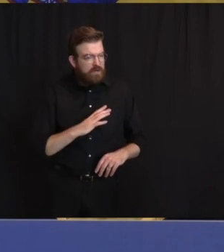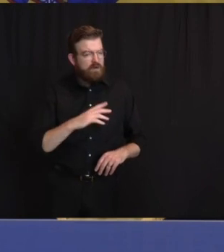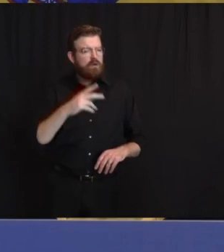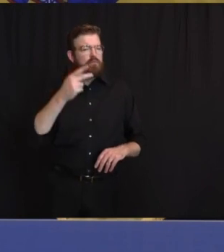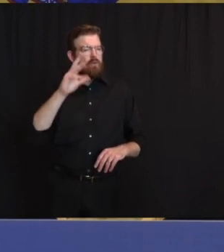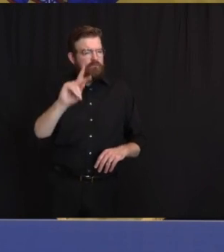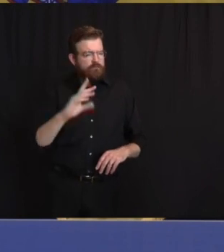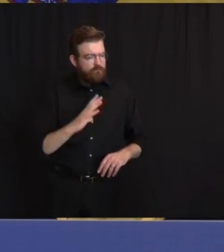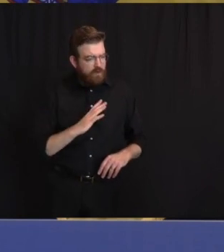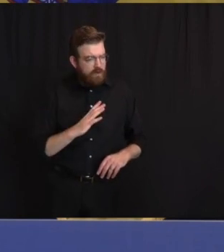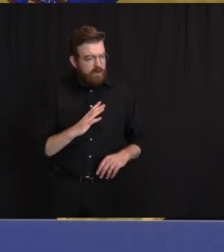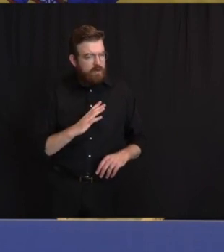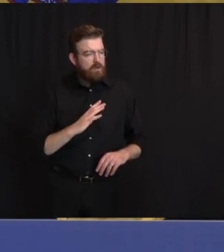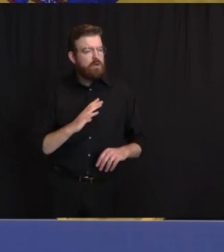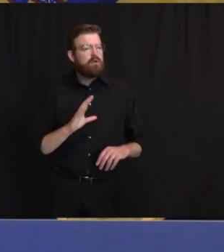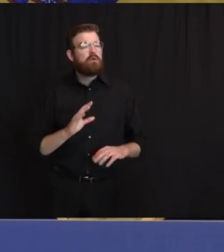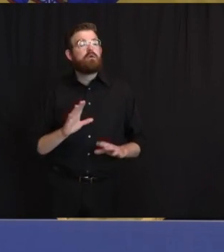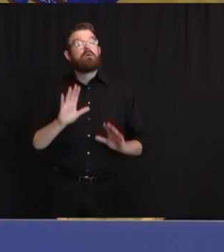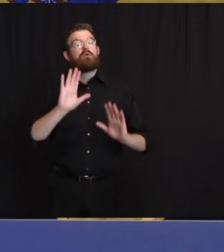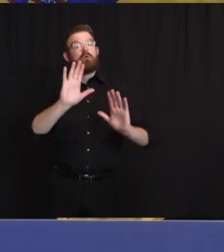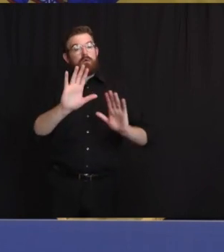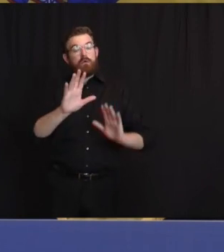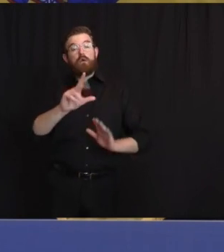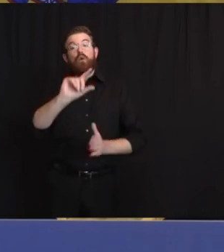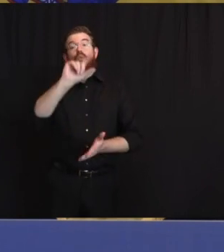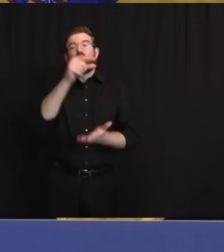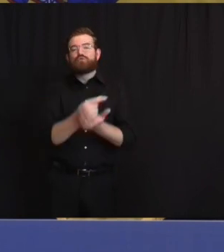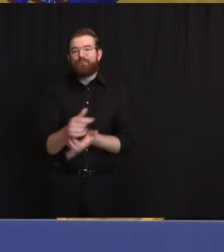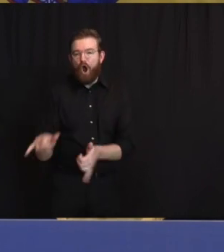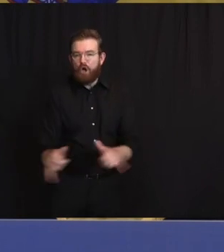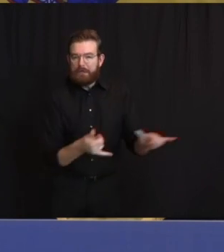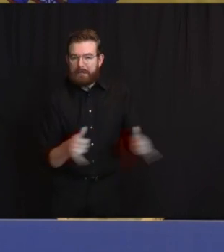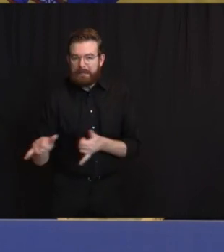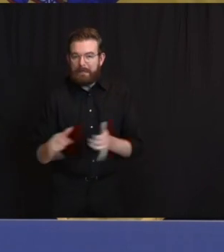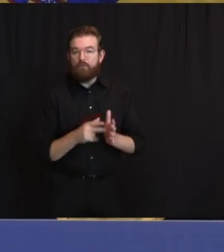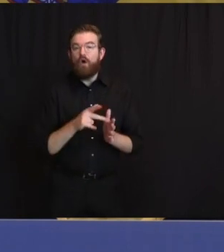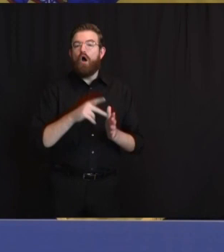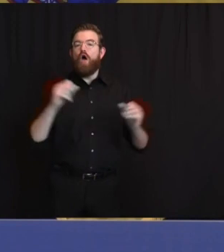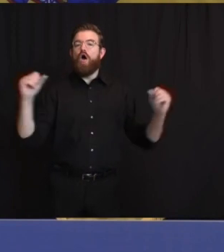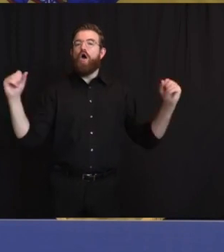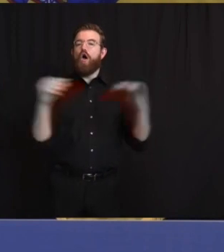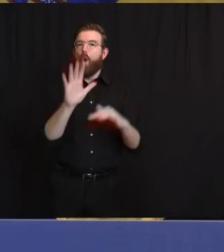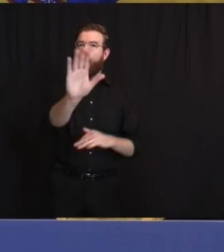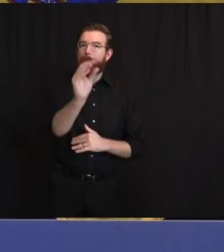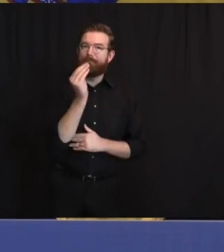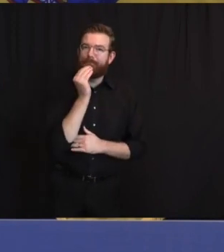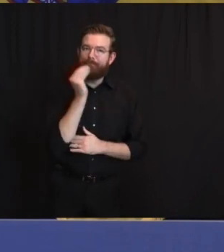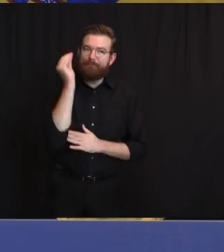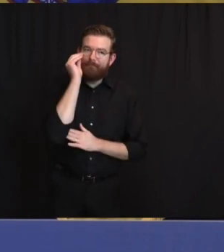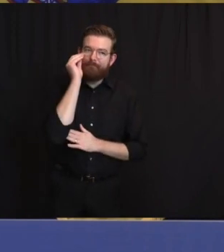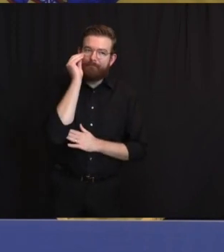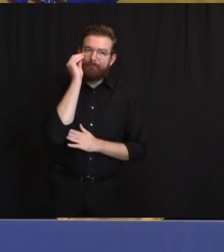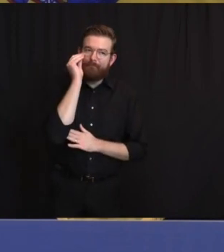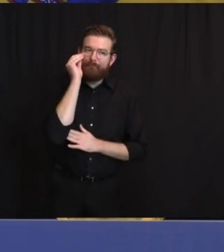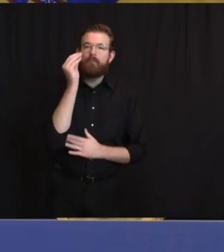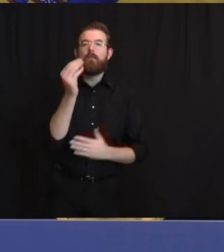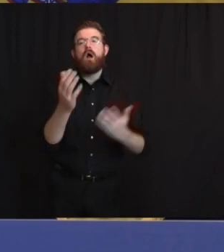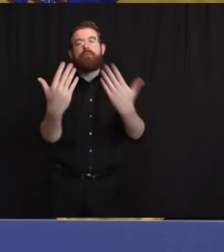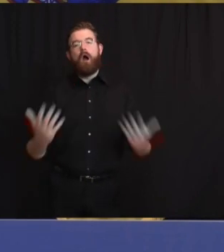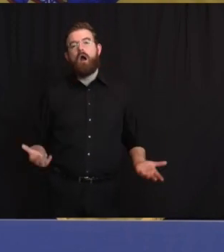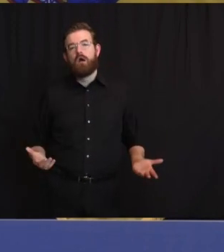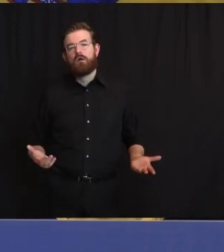right? When we say graduation parties, we mean indoors in people's houses. There's a lot of, like, come on, folks, don't do